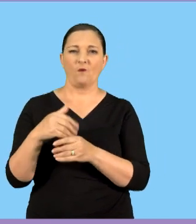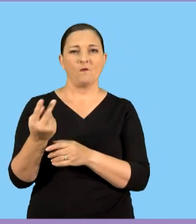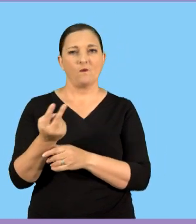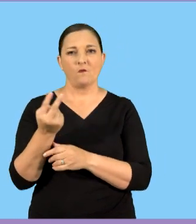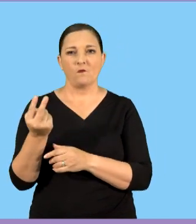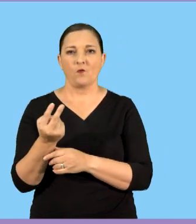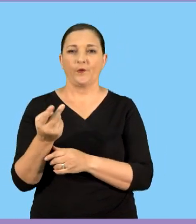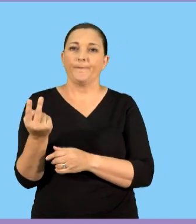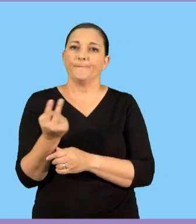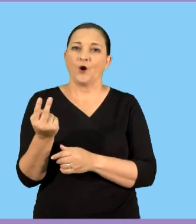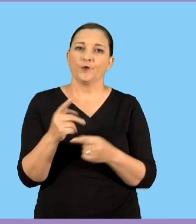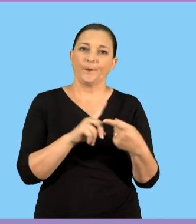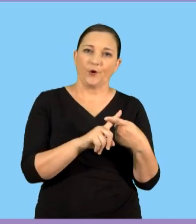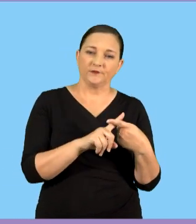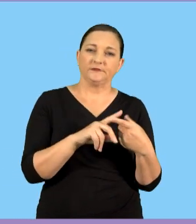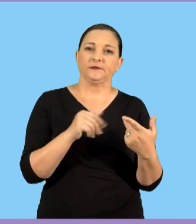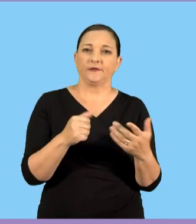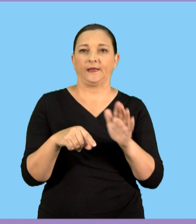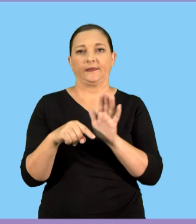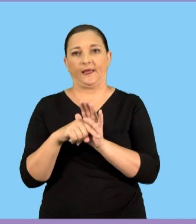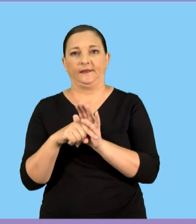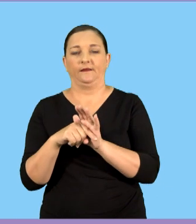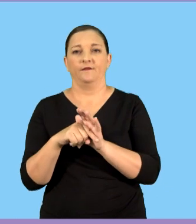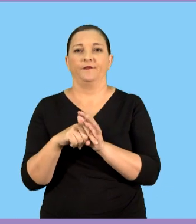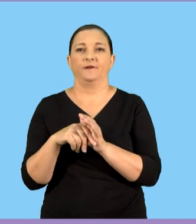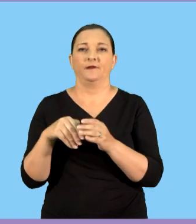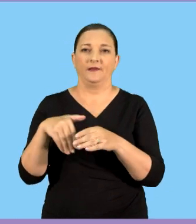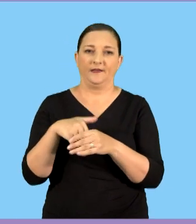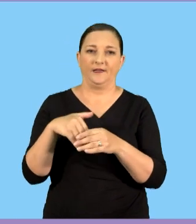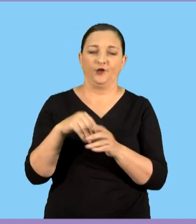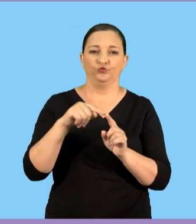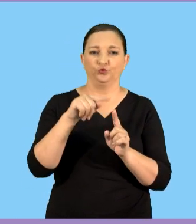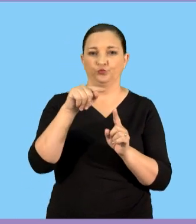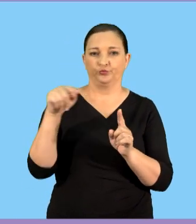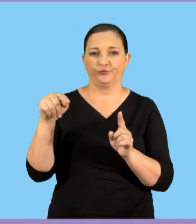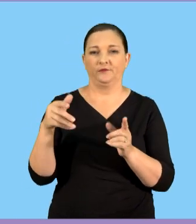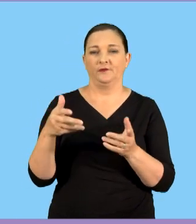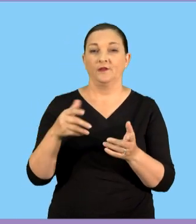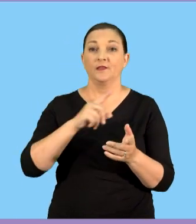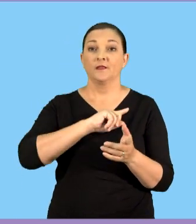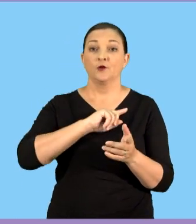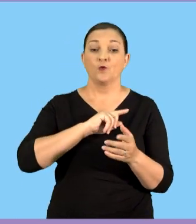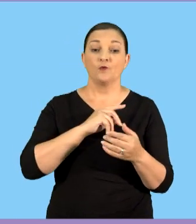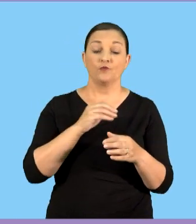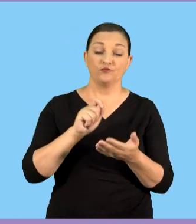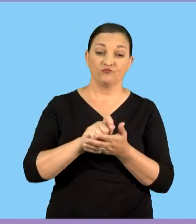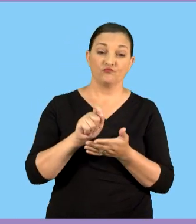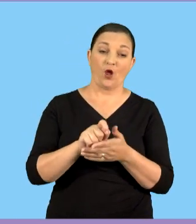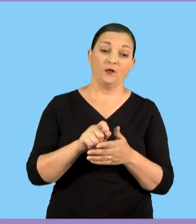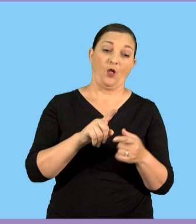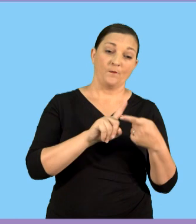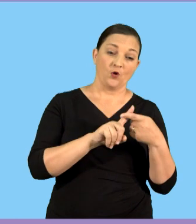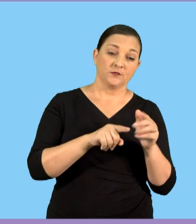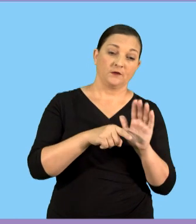Therefore, a square number always produces both a positive and the negative square root. So we write it as